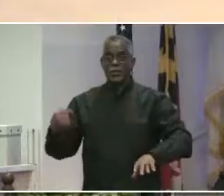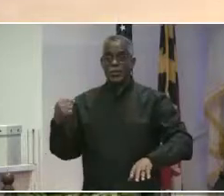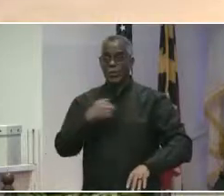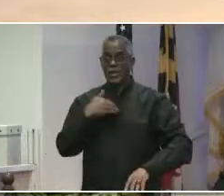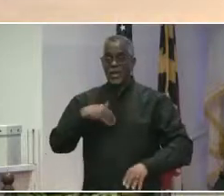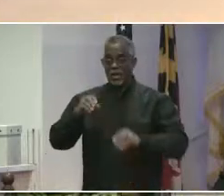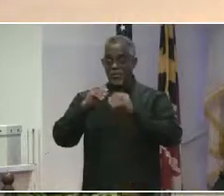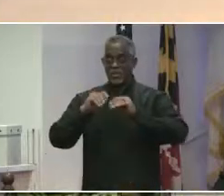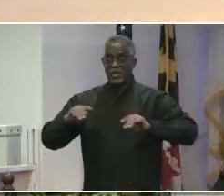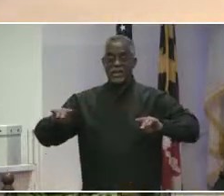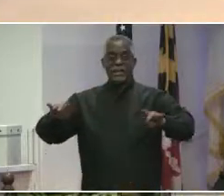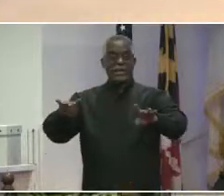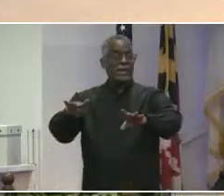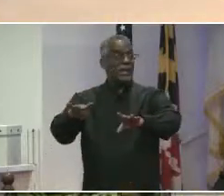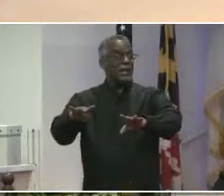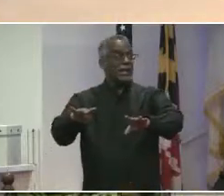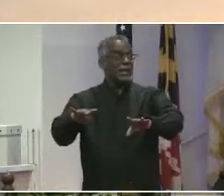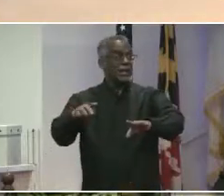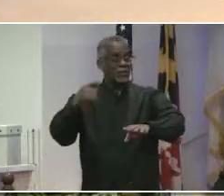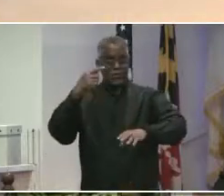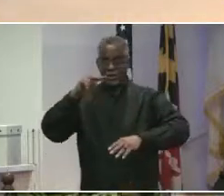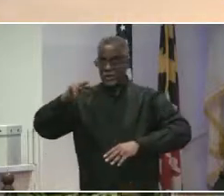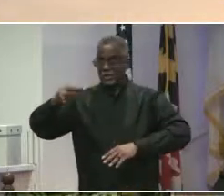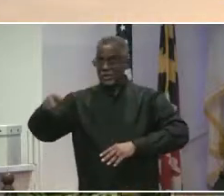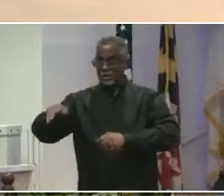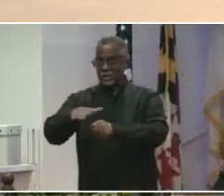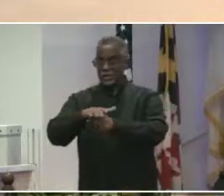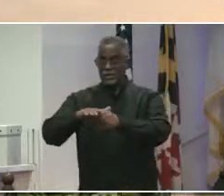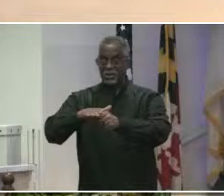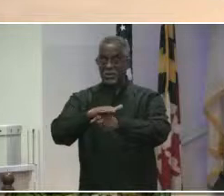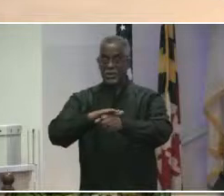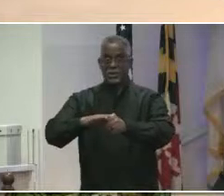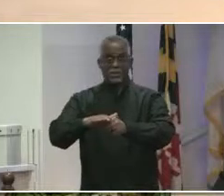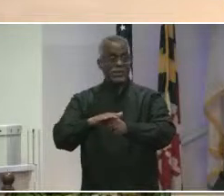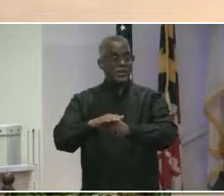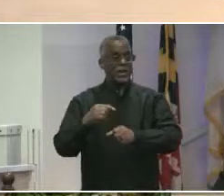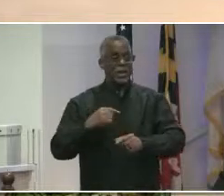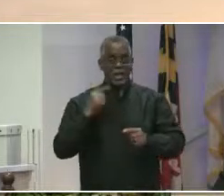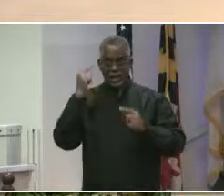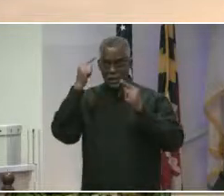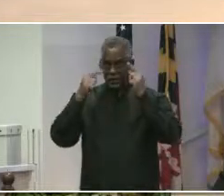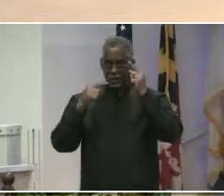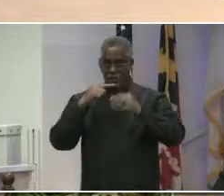other things that the Second Episcopal District will provide. But I was just thinking about